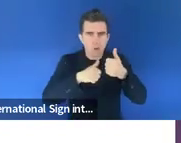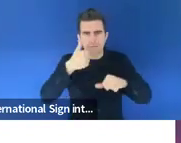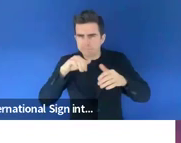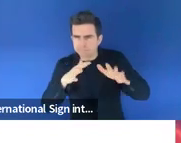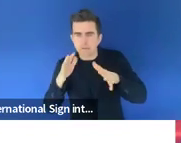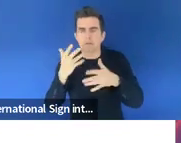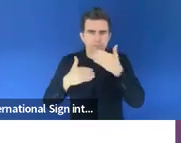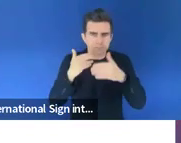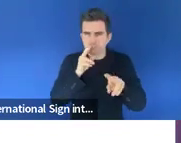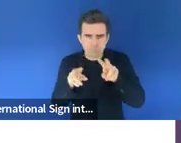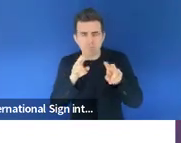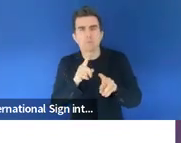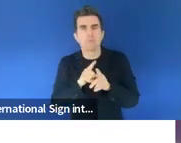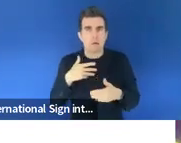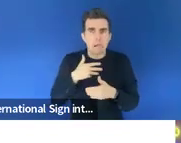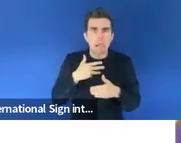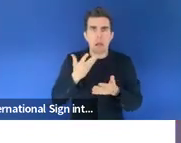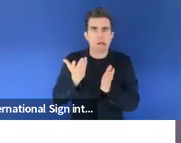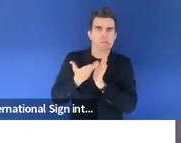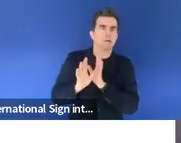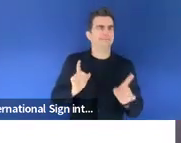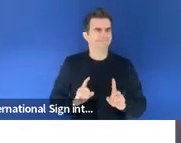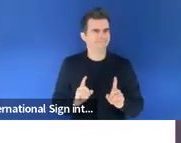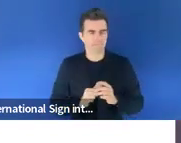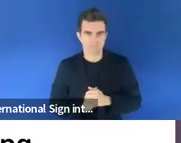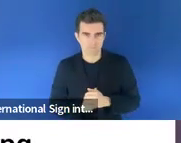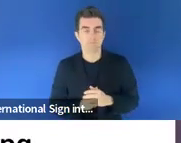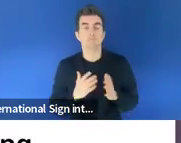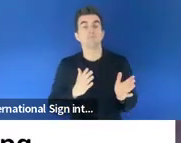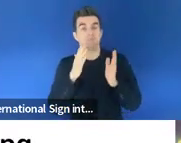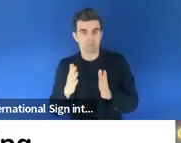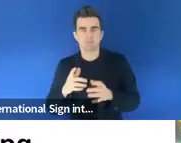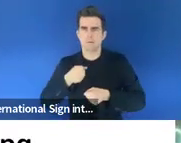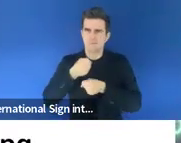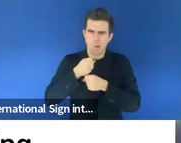time, invest strategically into those opportunities.